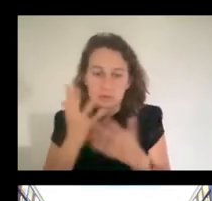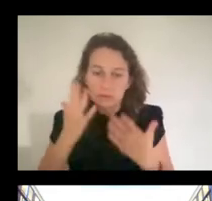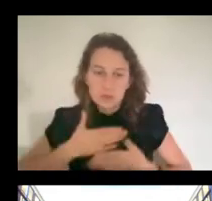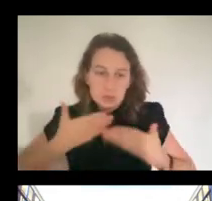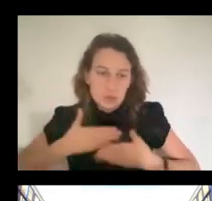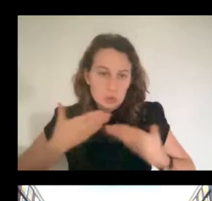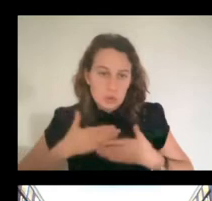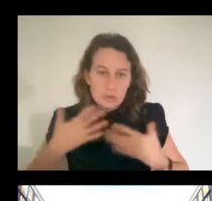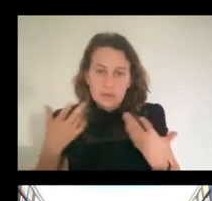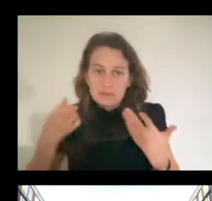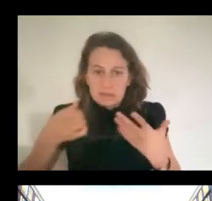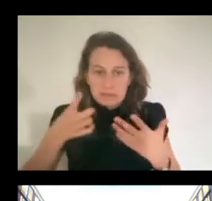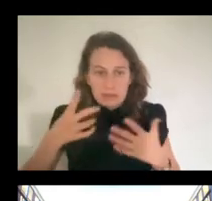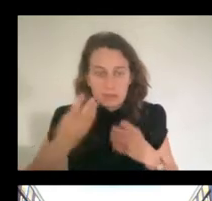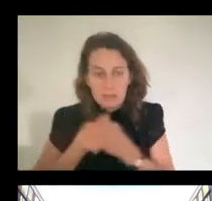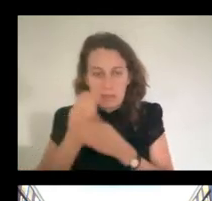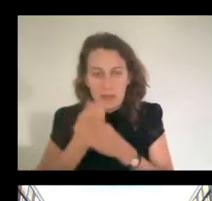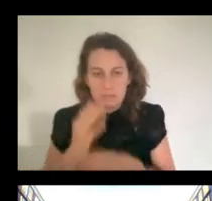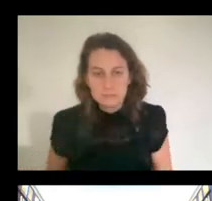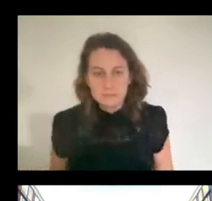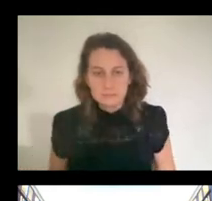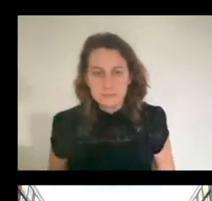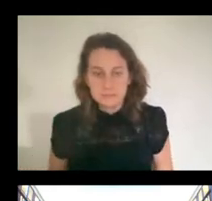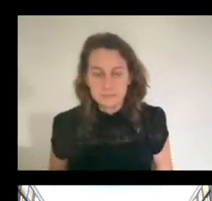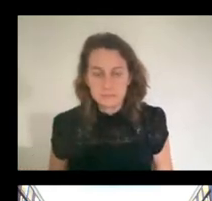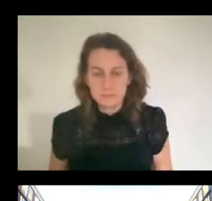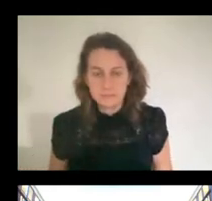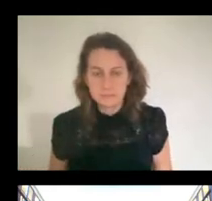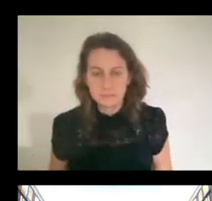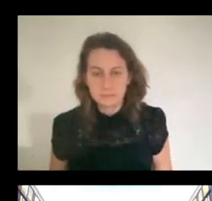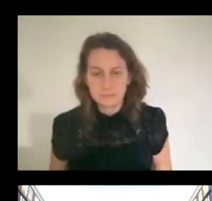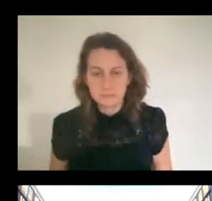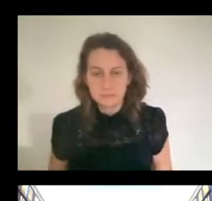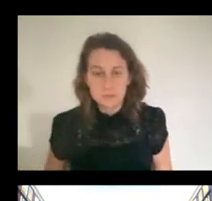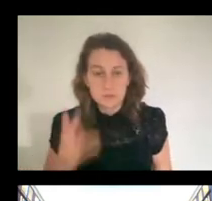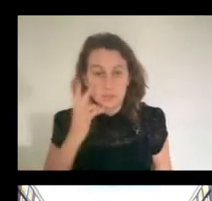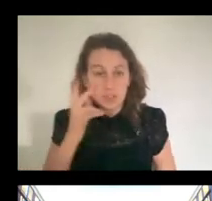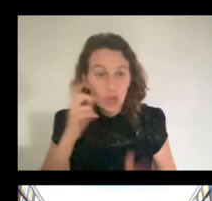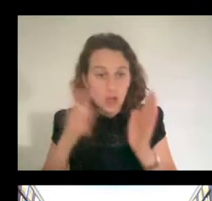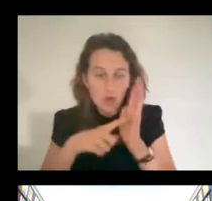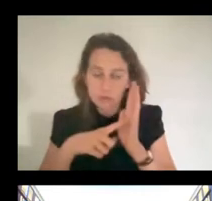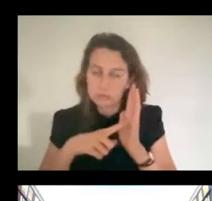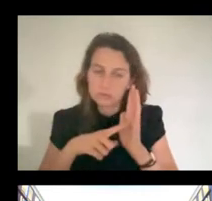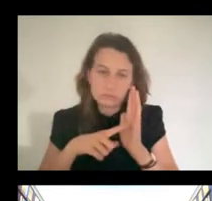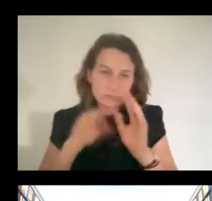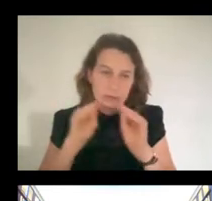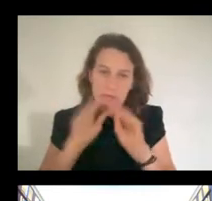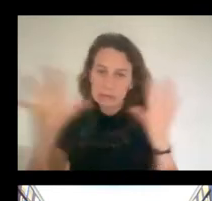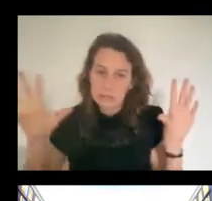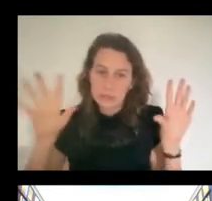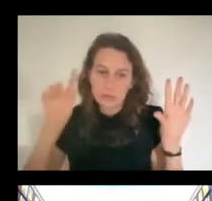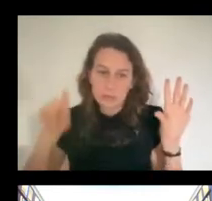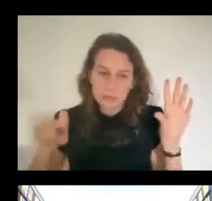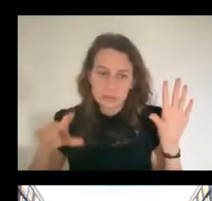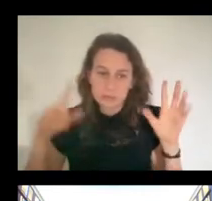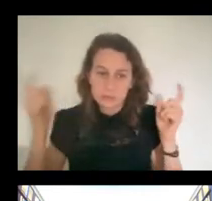the plant. So that, yeah. It just, when seeing them, it was just obvious that I felt like we needed to